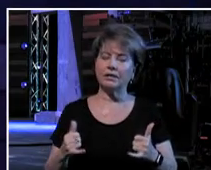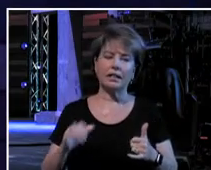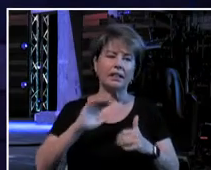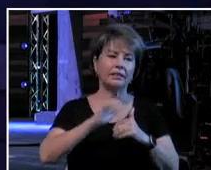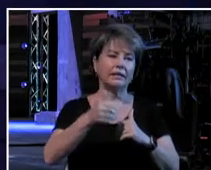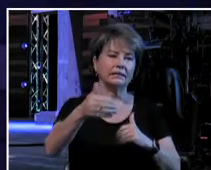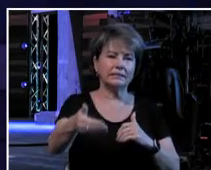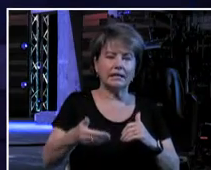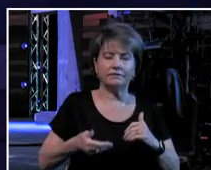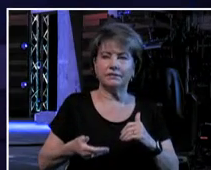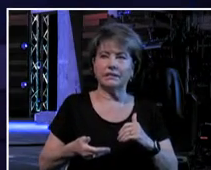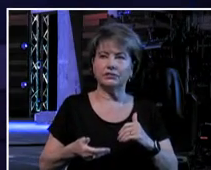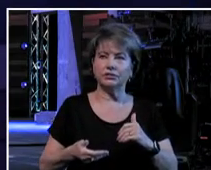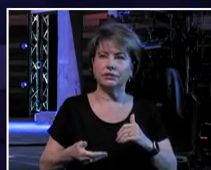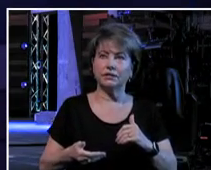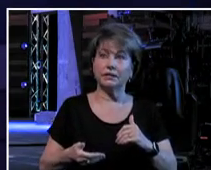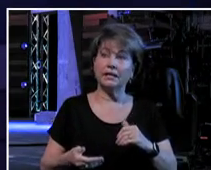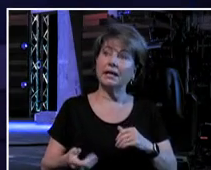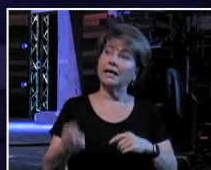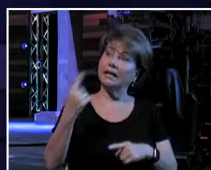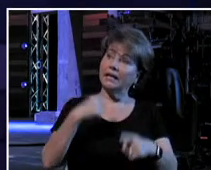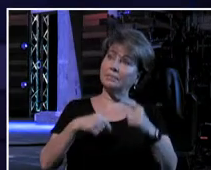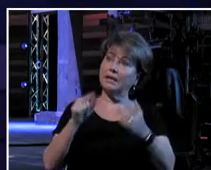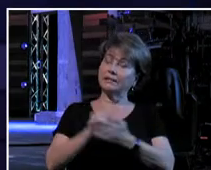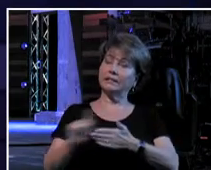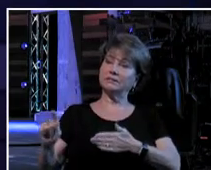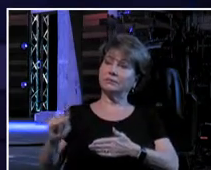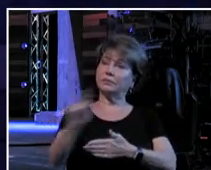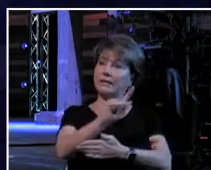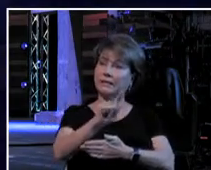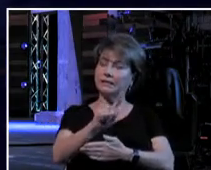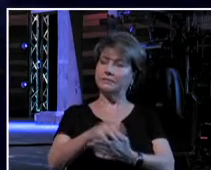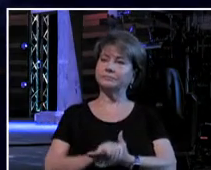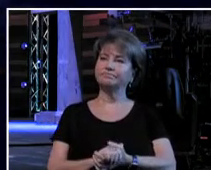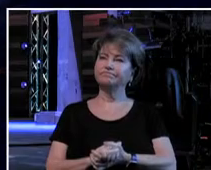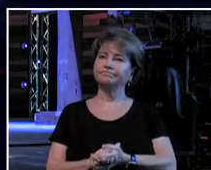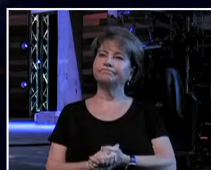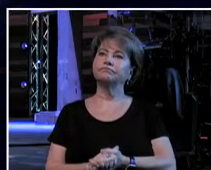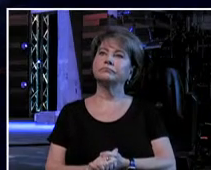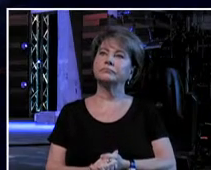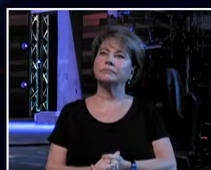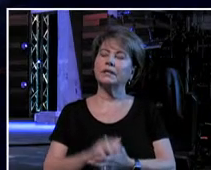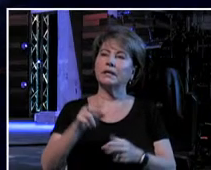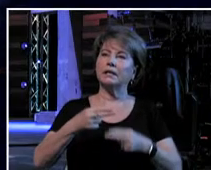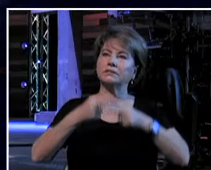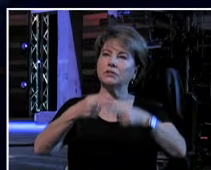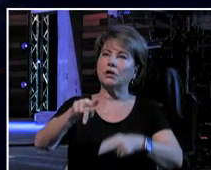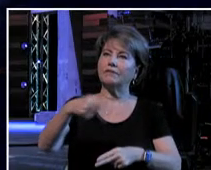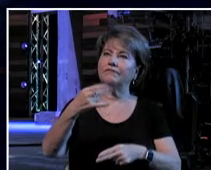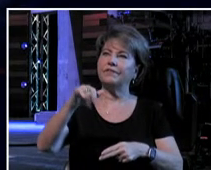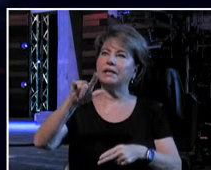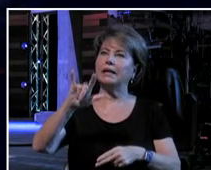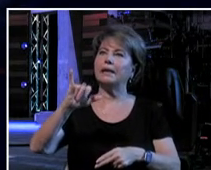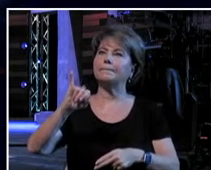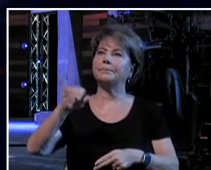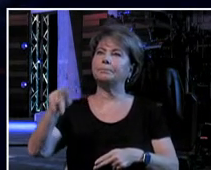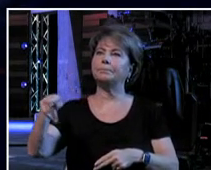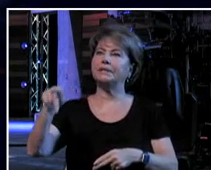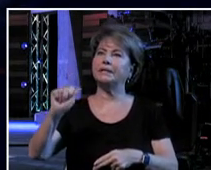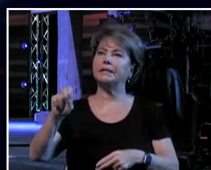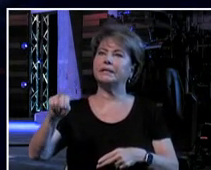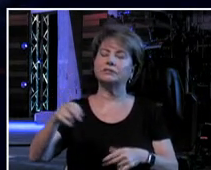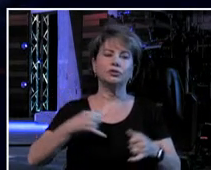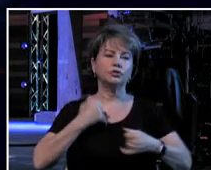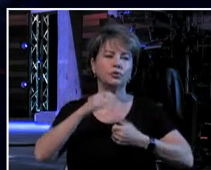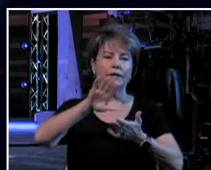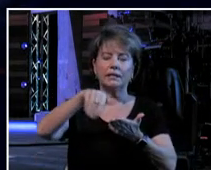invitation is to come back next week. We're starting a new series next week called Philippians, Joy in the Midst of Suffering.